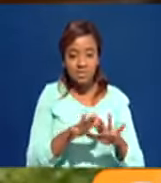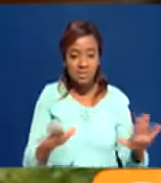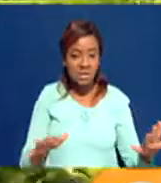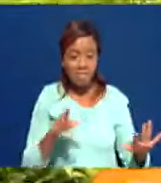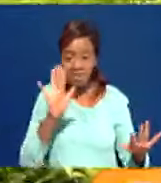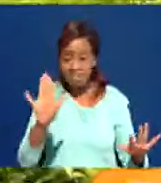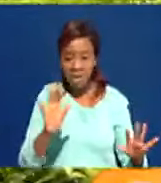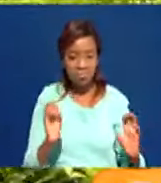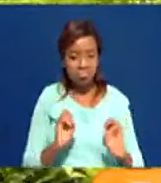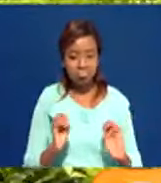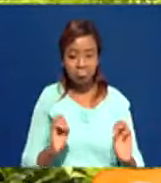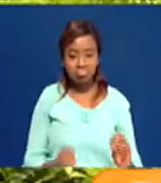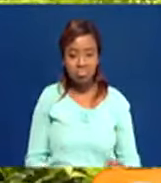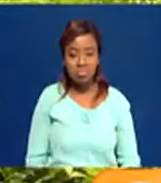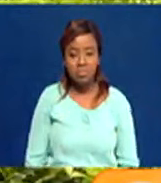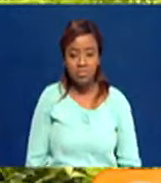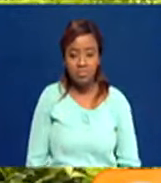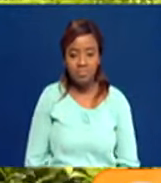tunaenda.